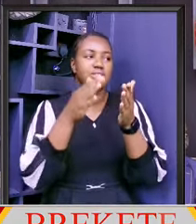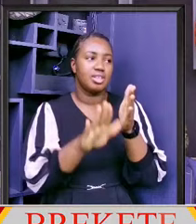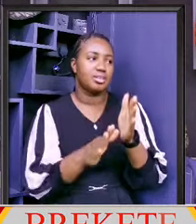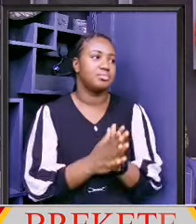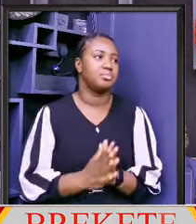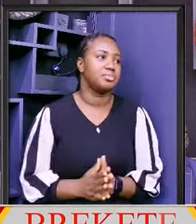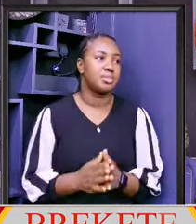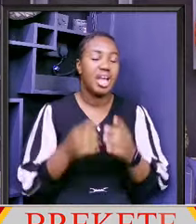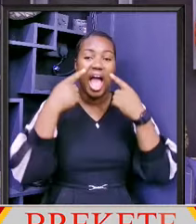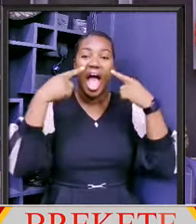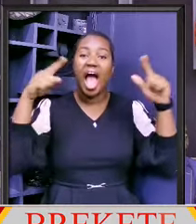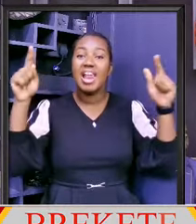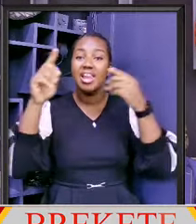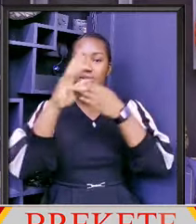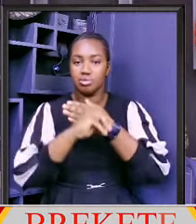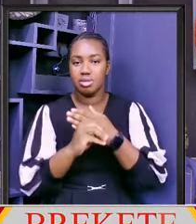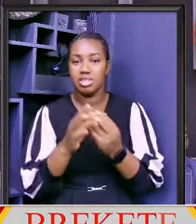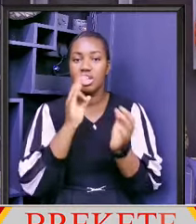If you know say your name na